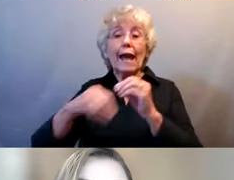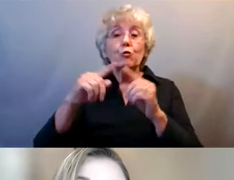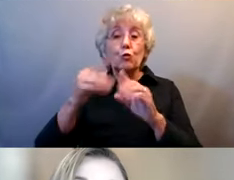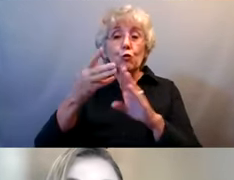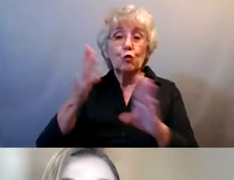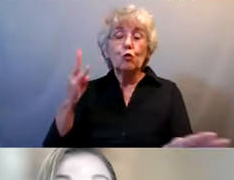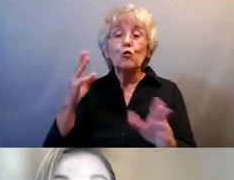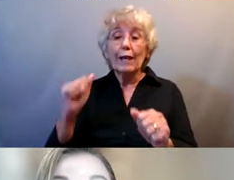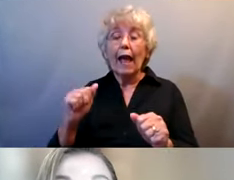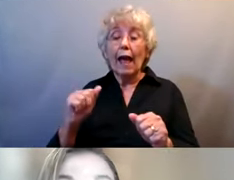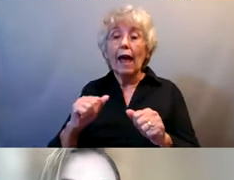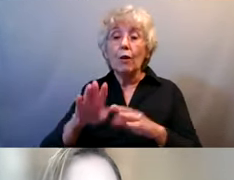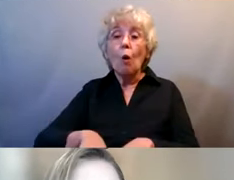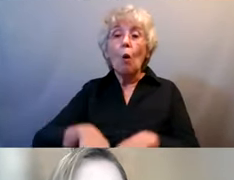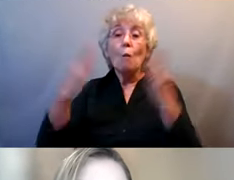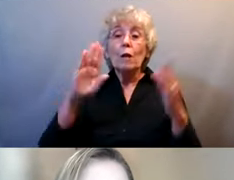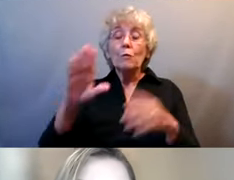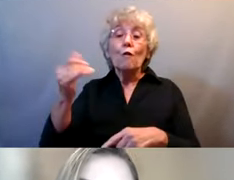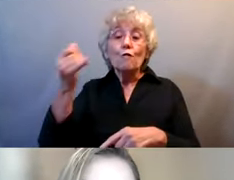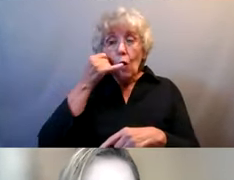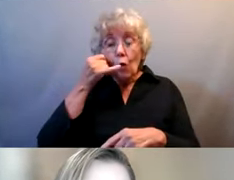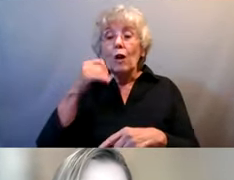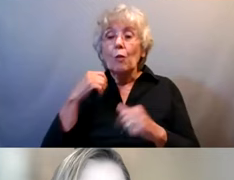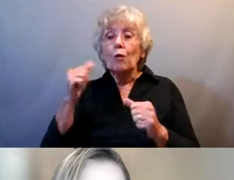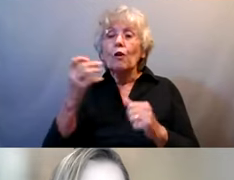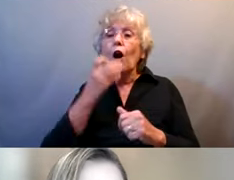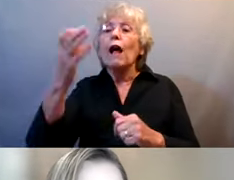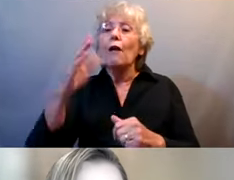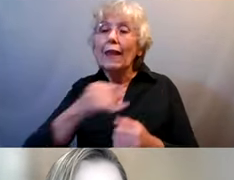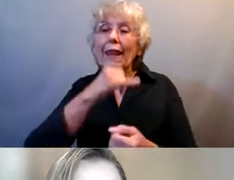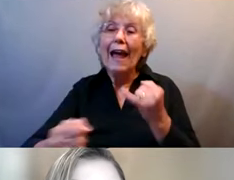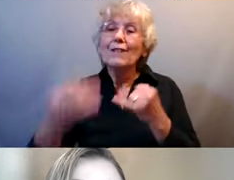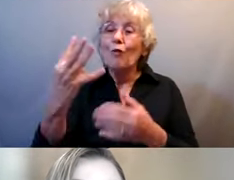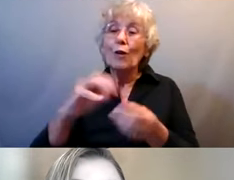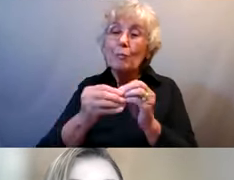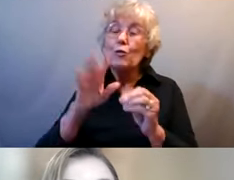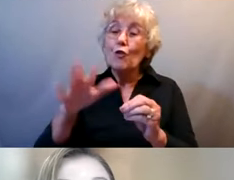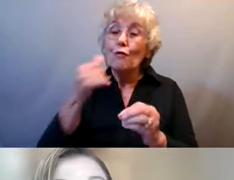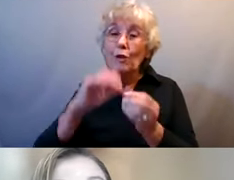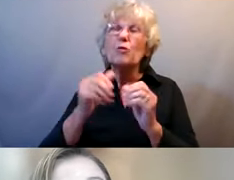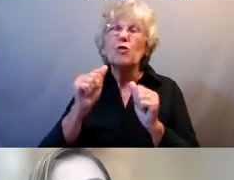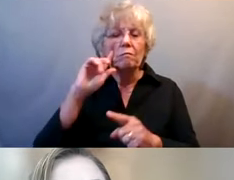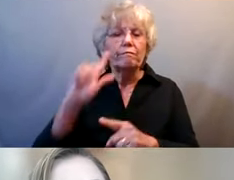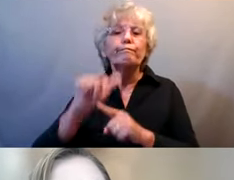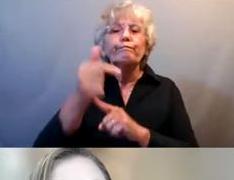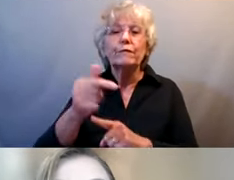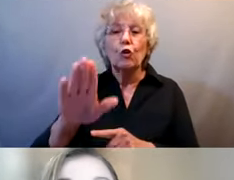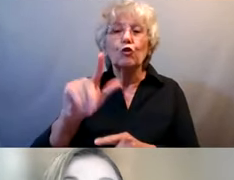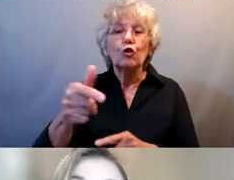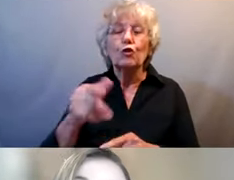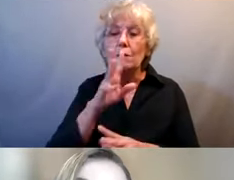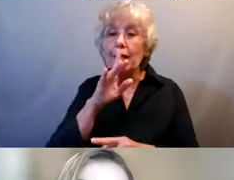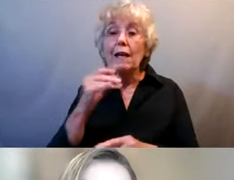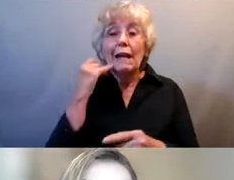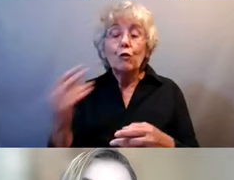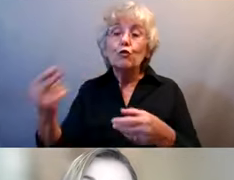we'll call out the last 4 digits of your phone number just to let you know it's your turn to speak. And then if you're joining by webinar using the